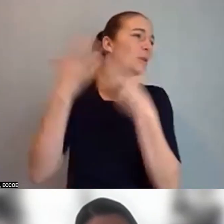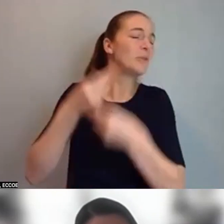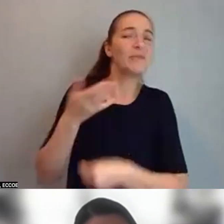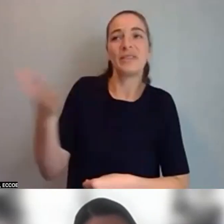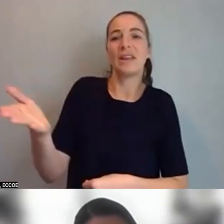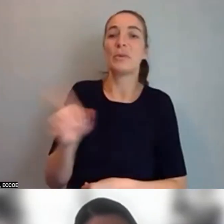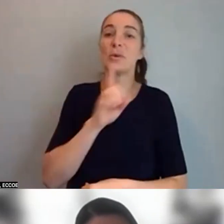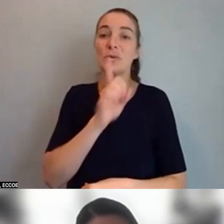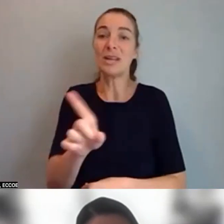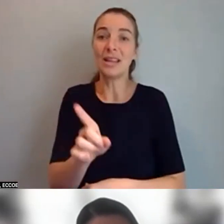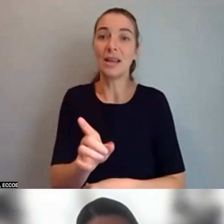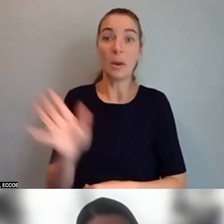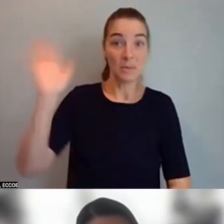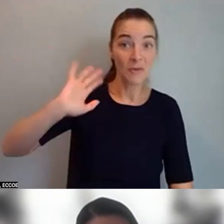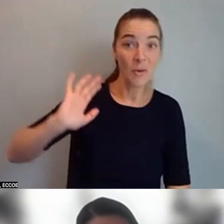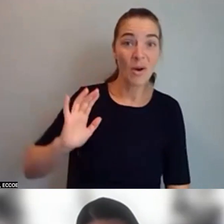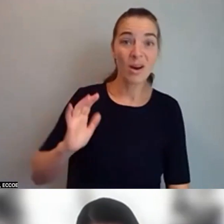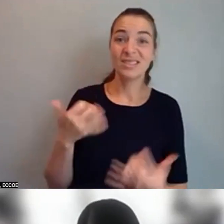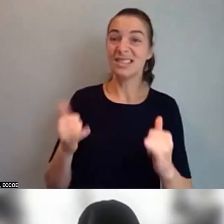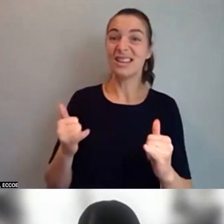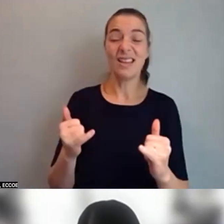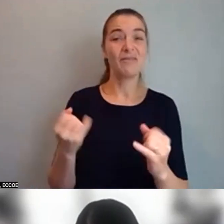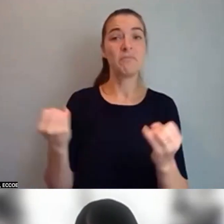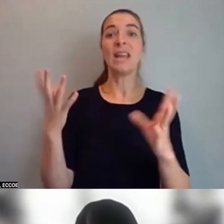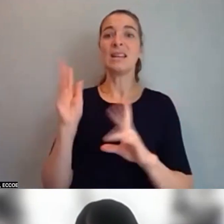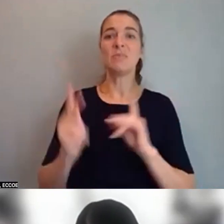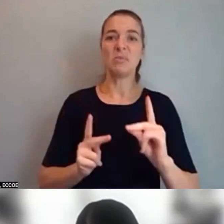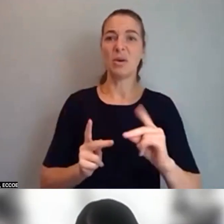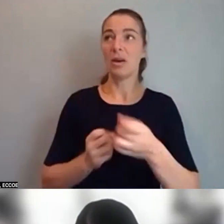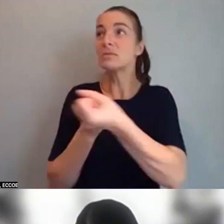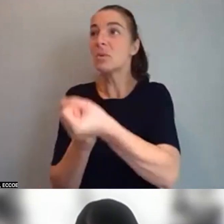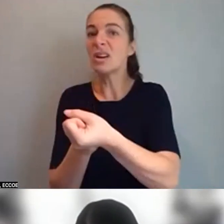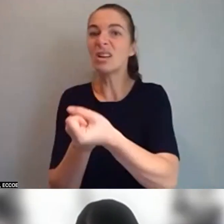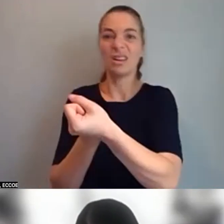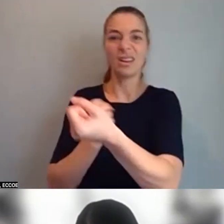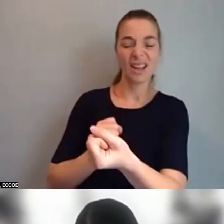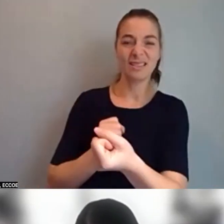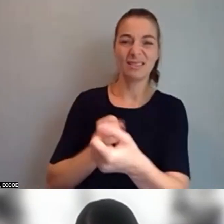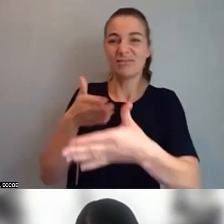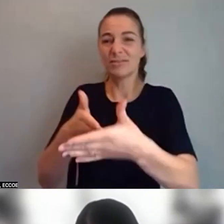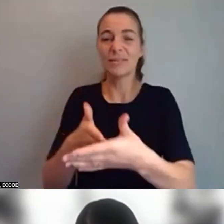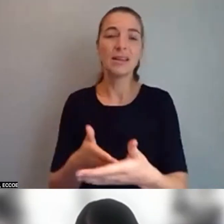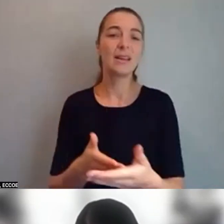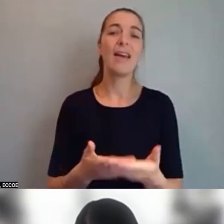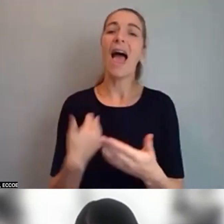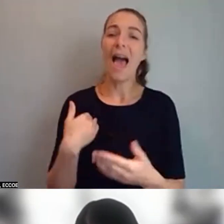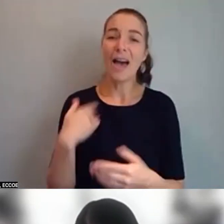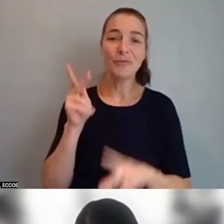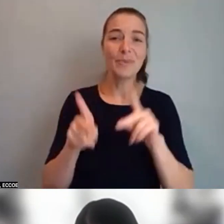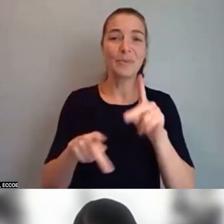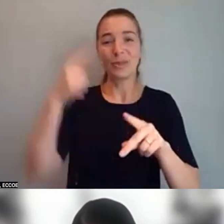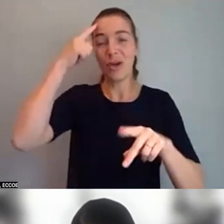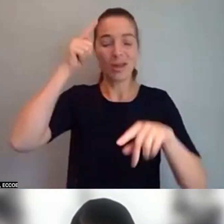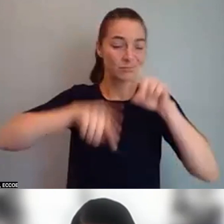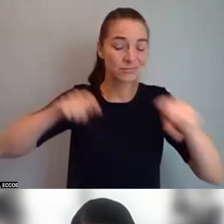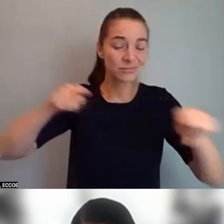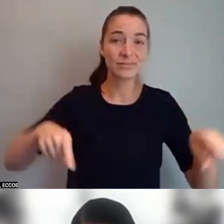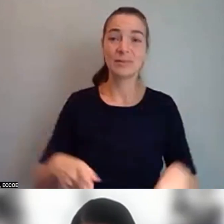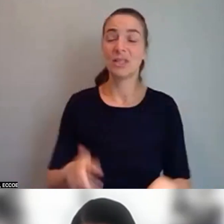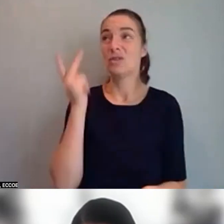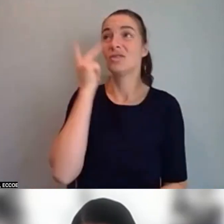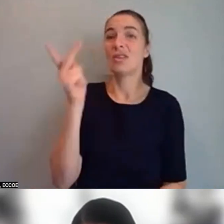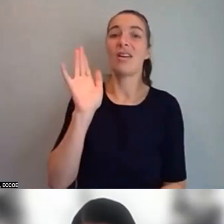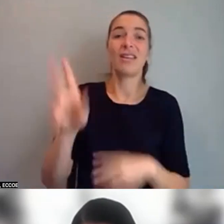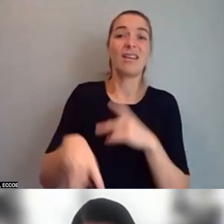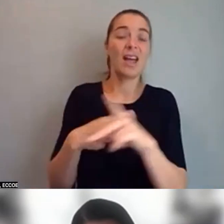politics, but including guns and, you know, lots of kind of dark, you know, trends of violence and, you know, and so